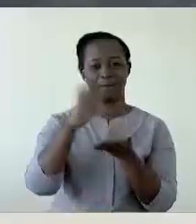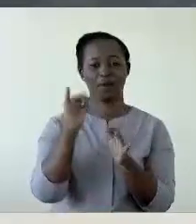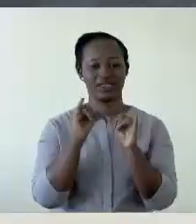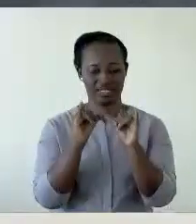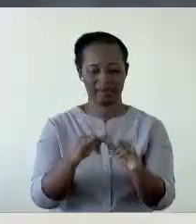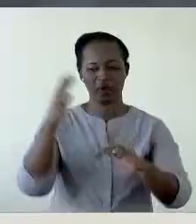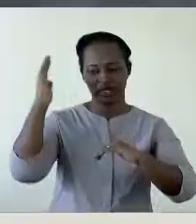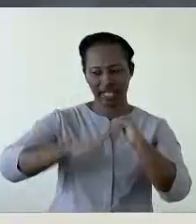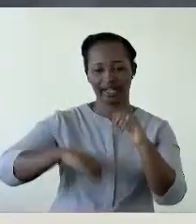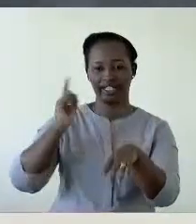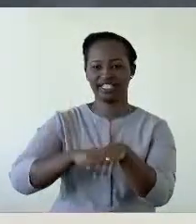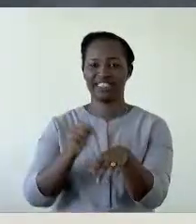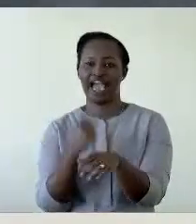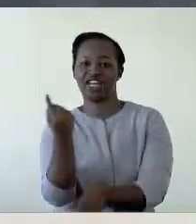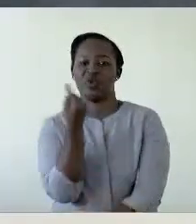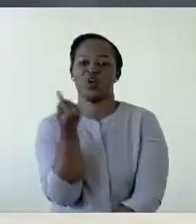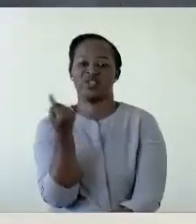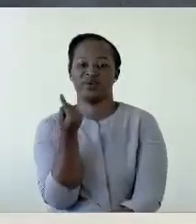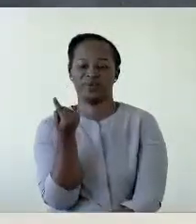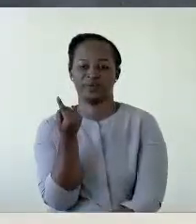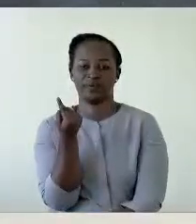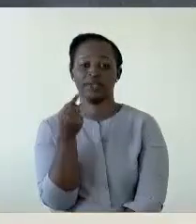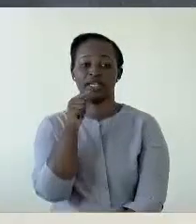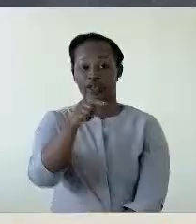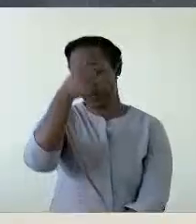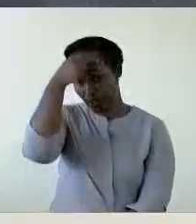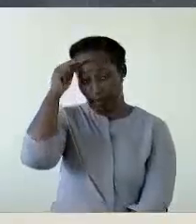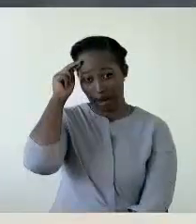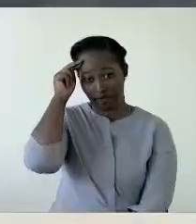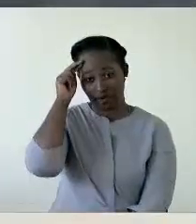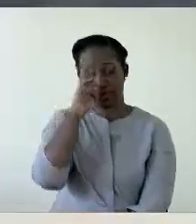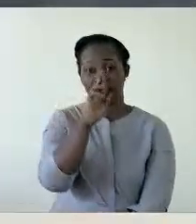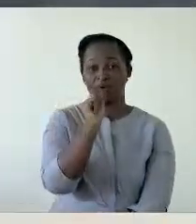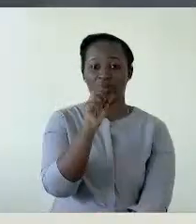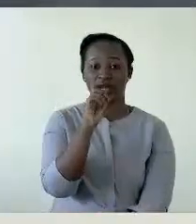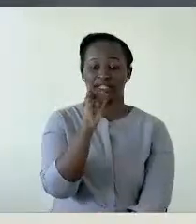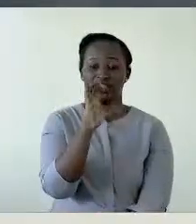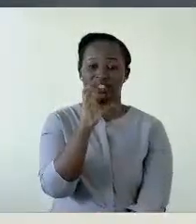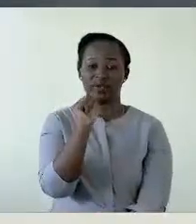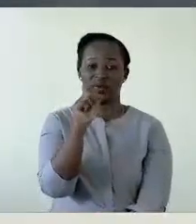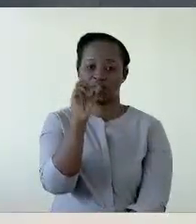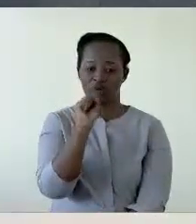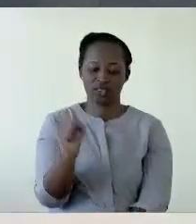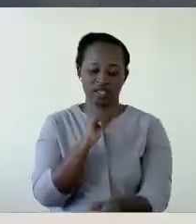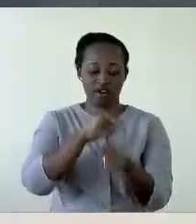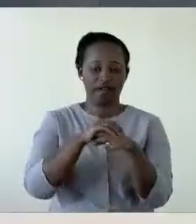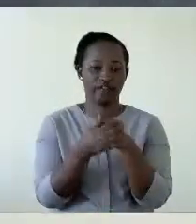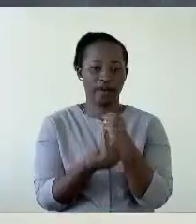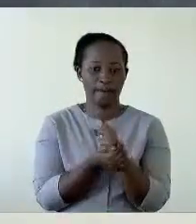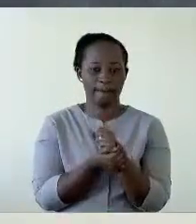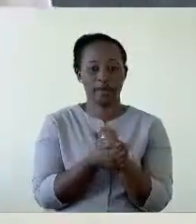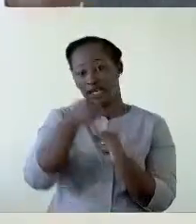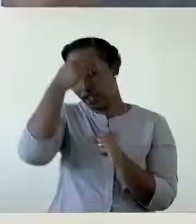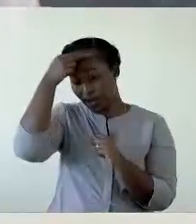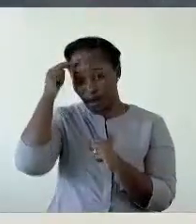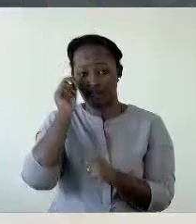are isolated. And that is the reason why radicals form. The reason